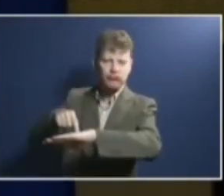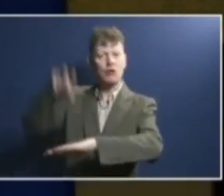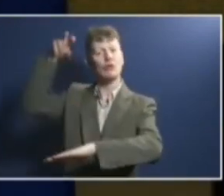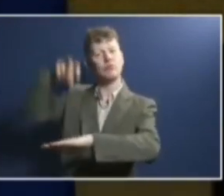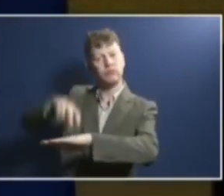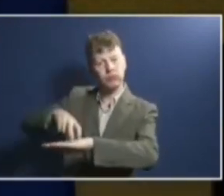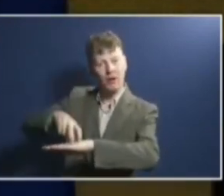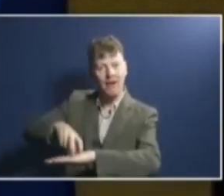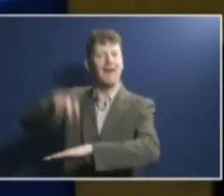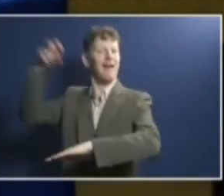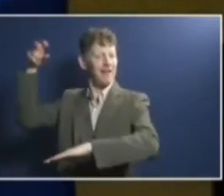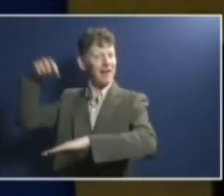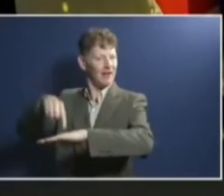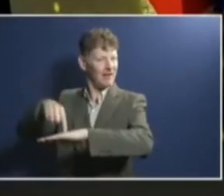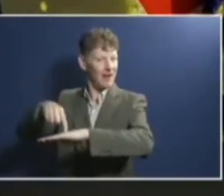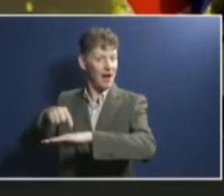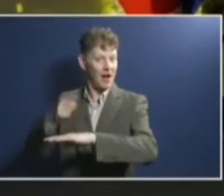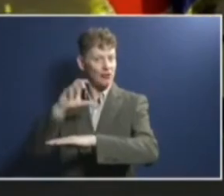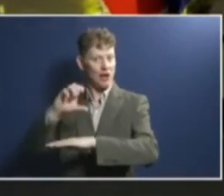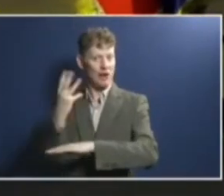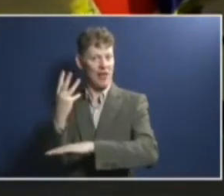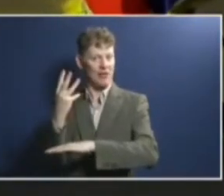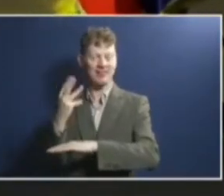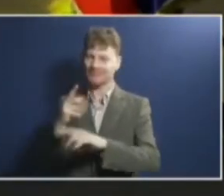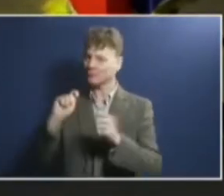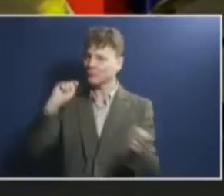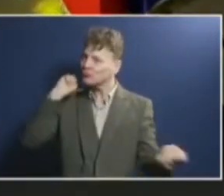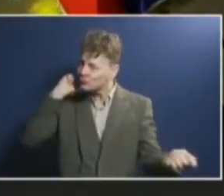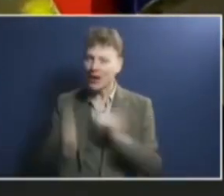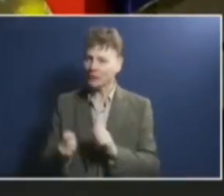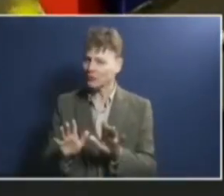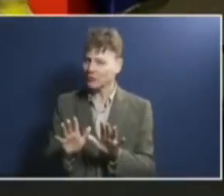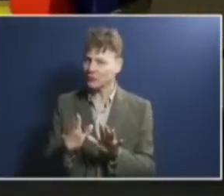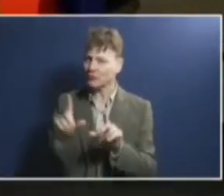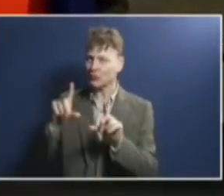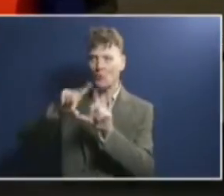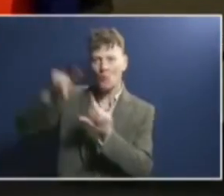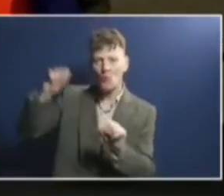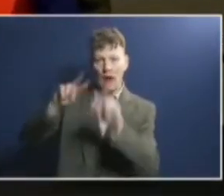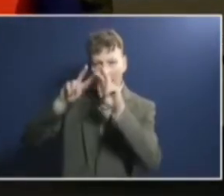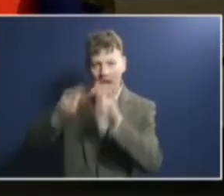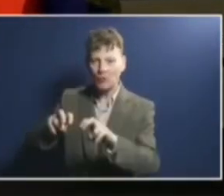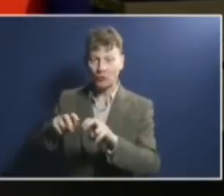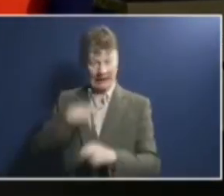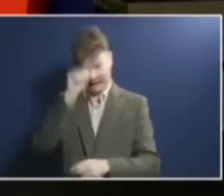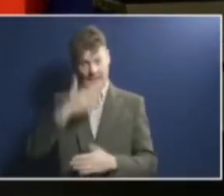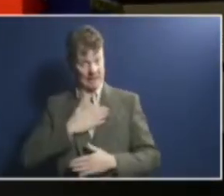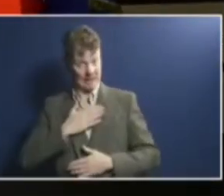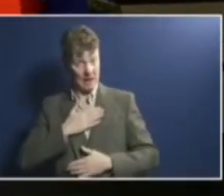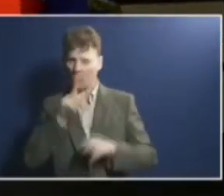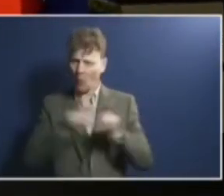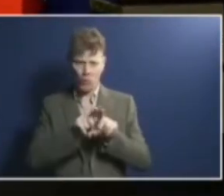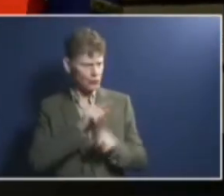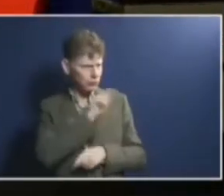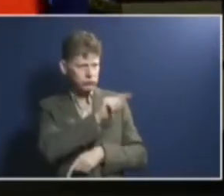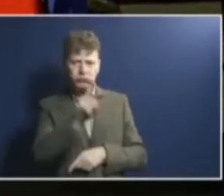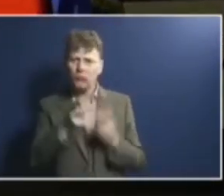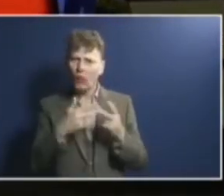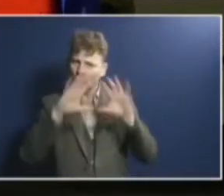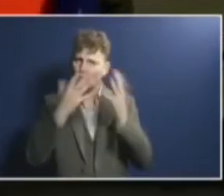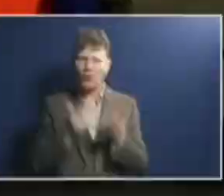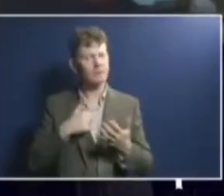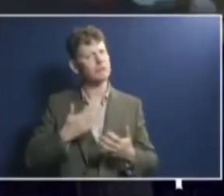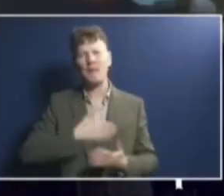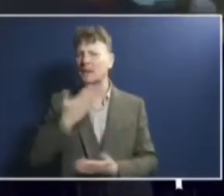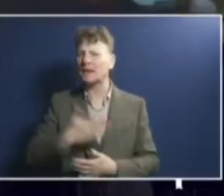I think this changed the perception of further exploration on Moon, from not only from India but around the world. I am very happy about